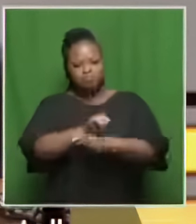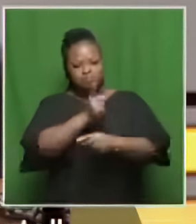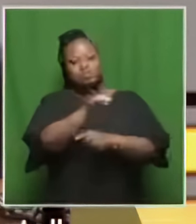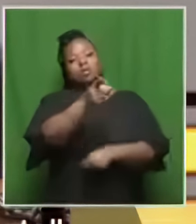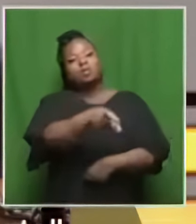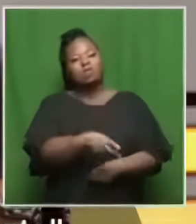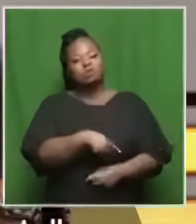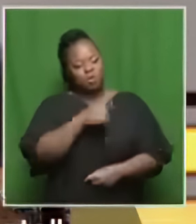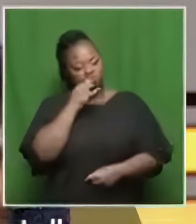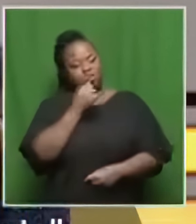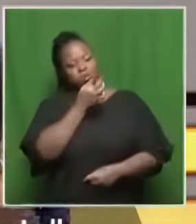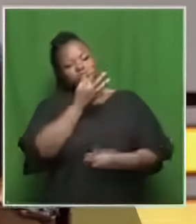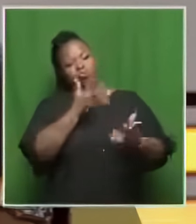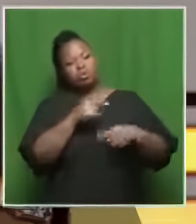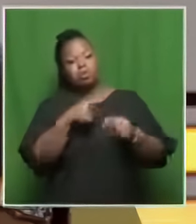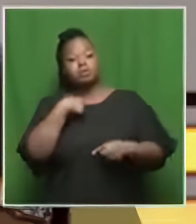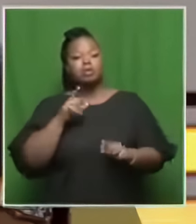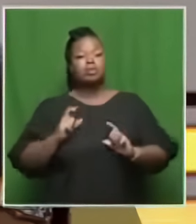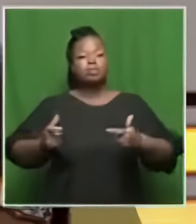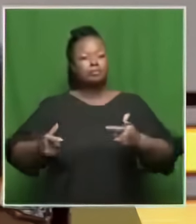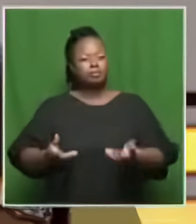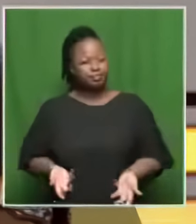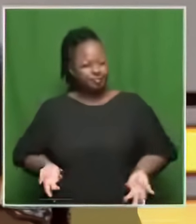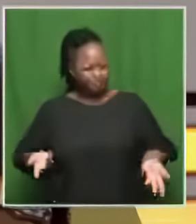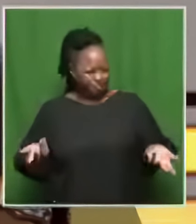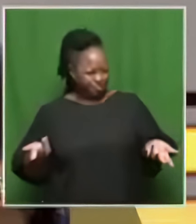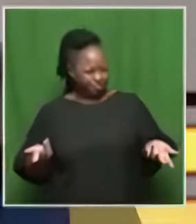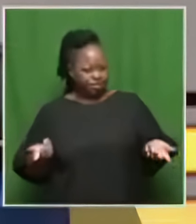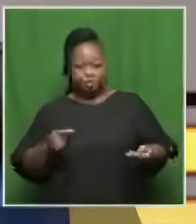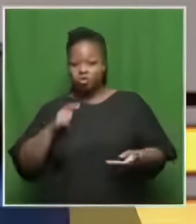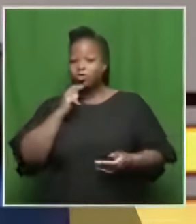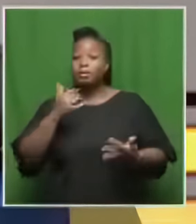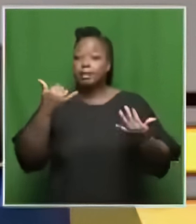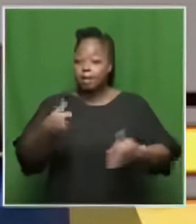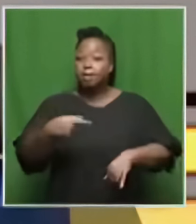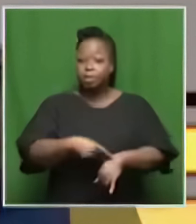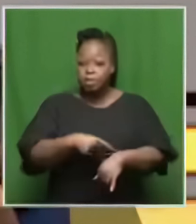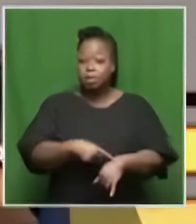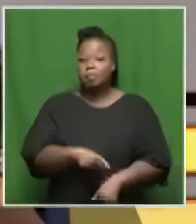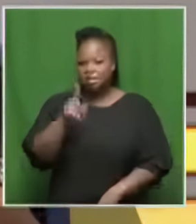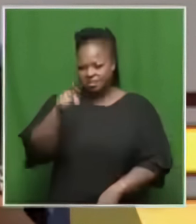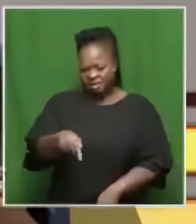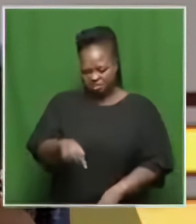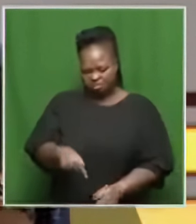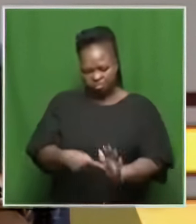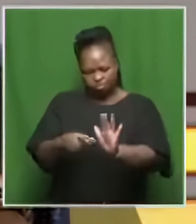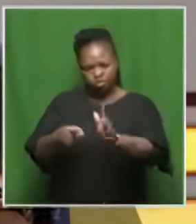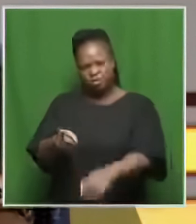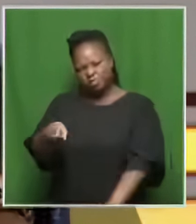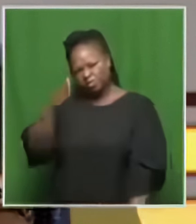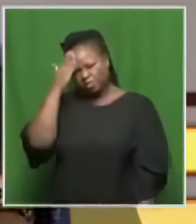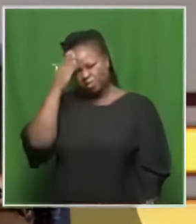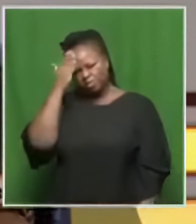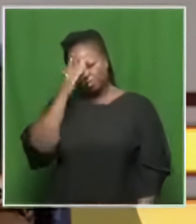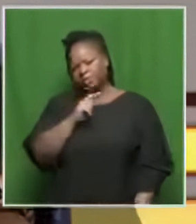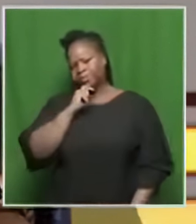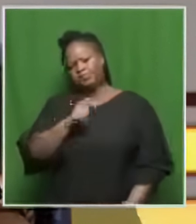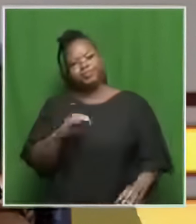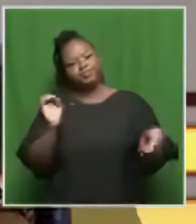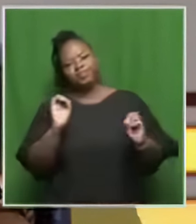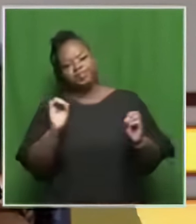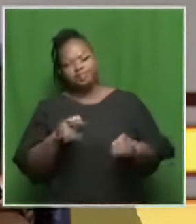you for the things you said about me in that committee. So it's high time that we put him at his place so he knows that there is